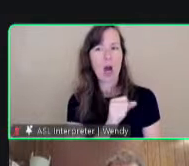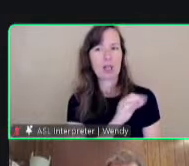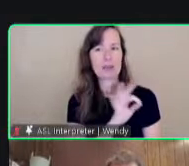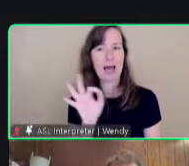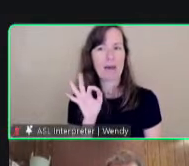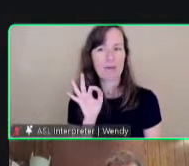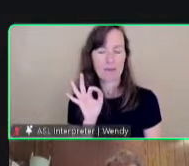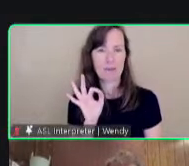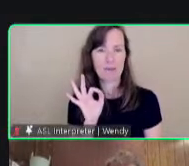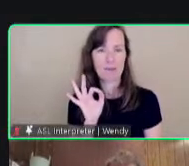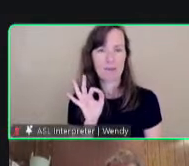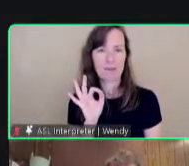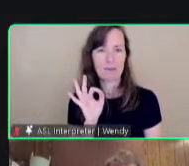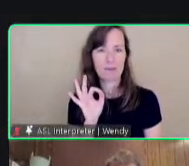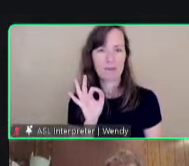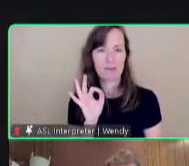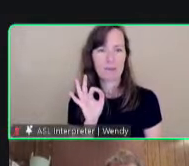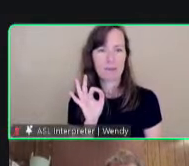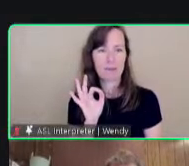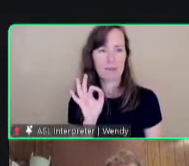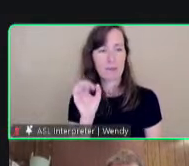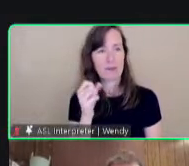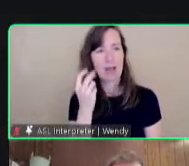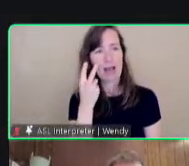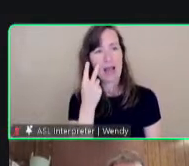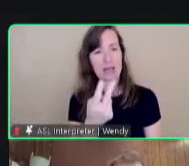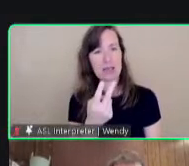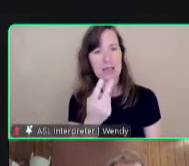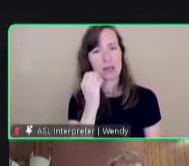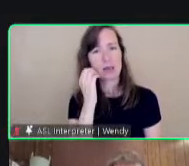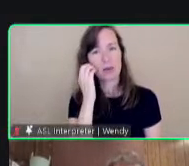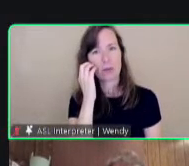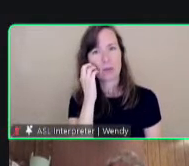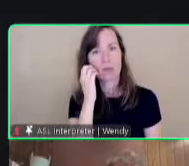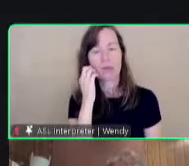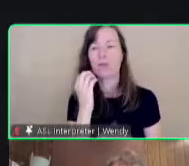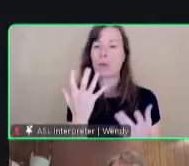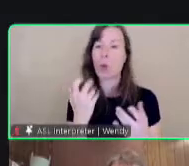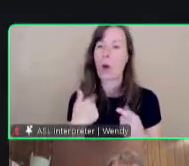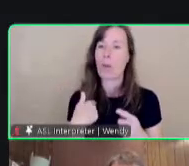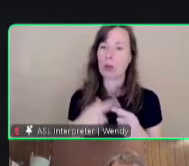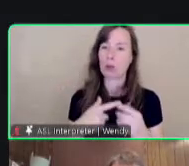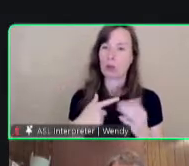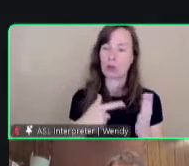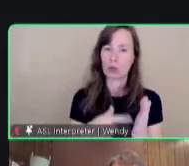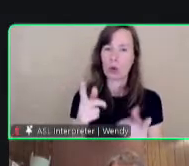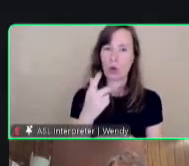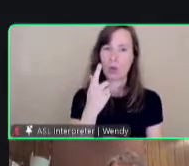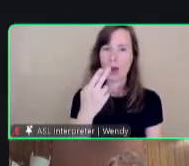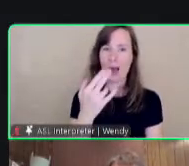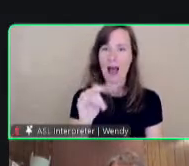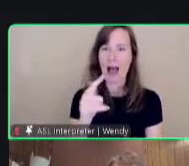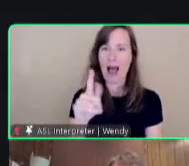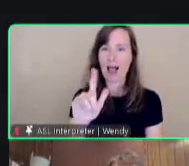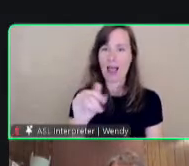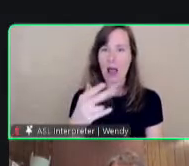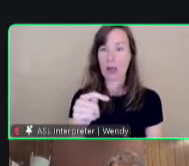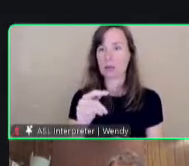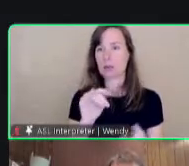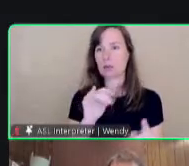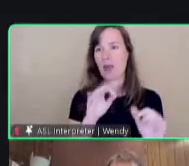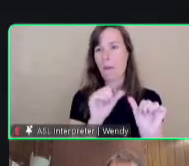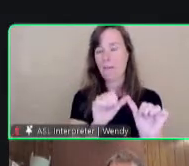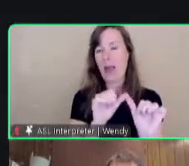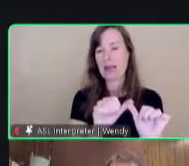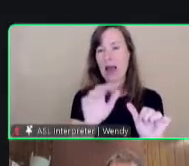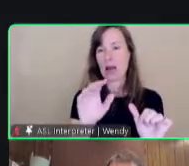And so, but you can see though that you wanted me to highlight, we're maintaining the overtime, but the overtime is critical here